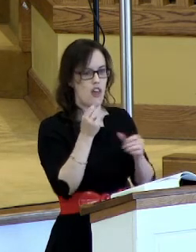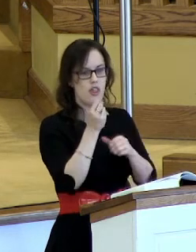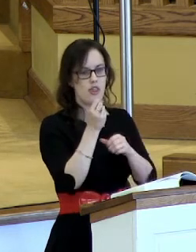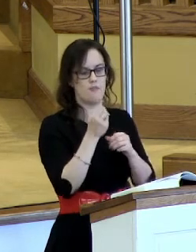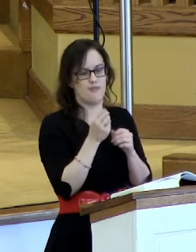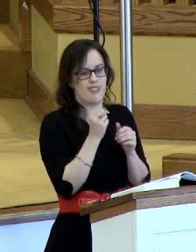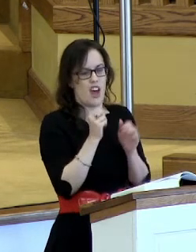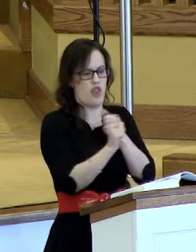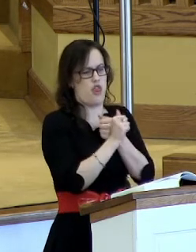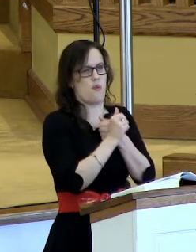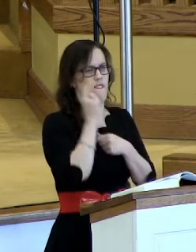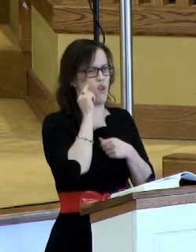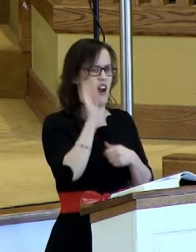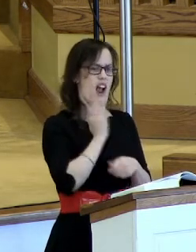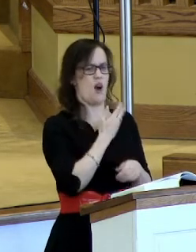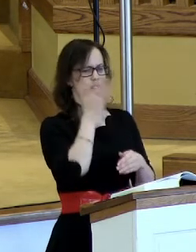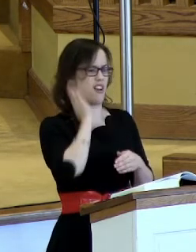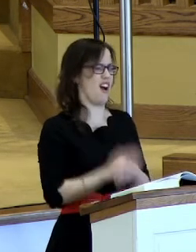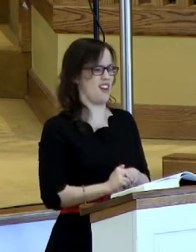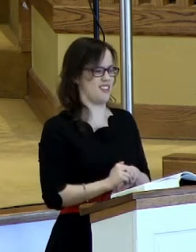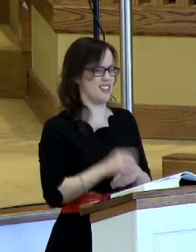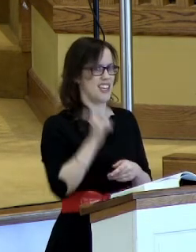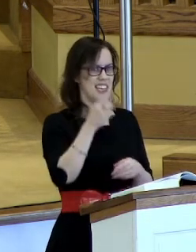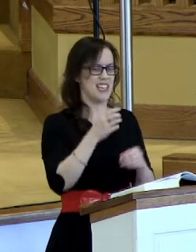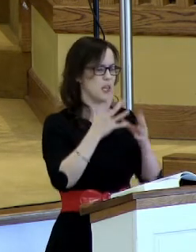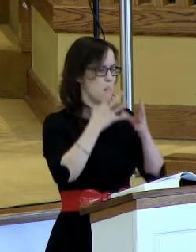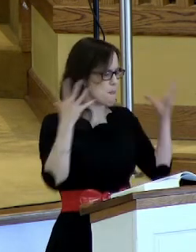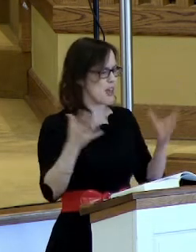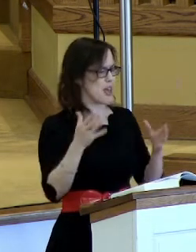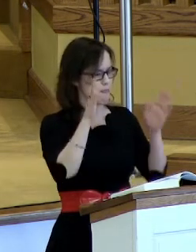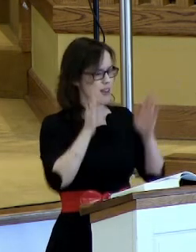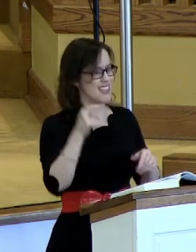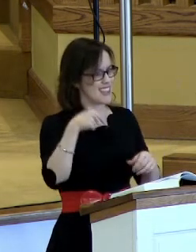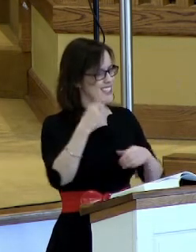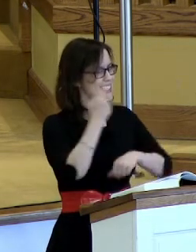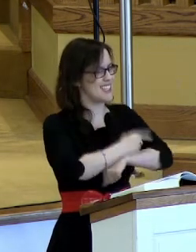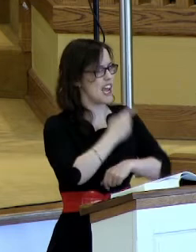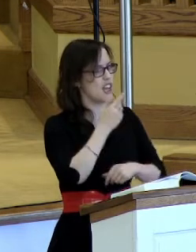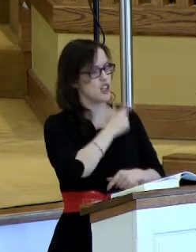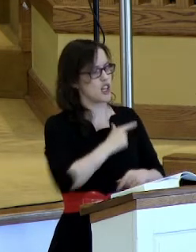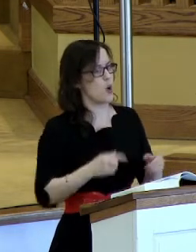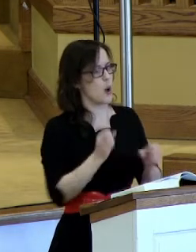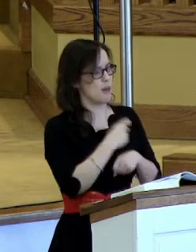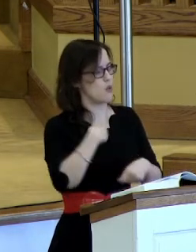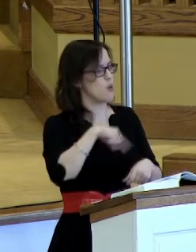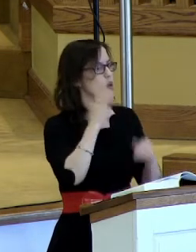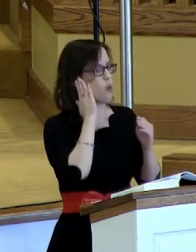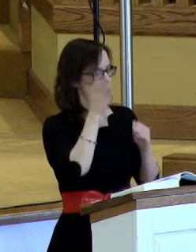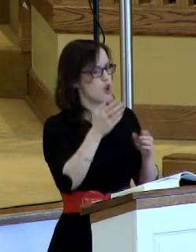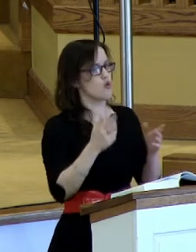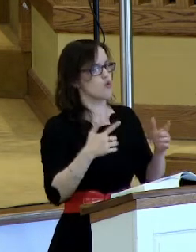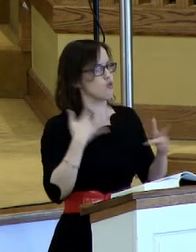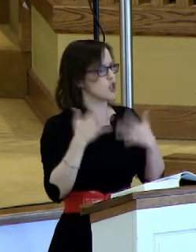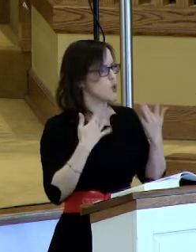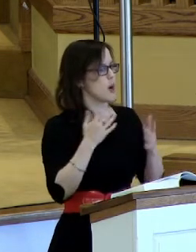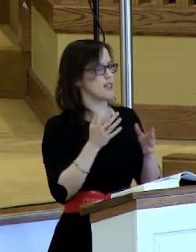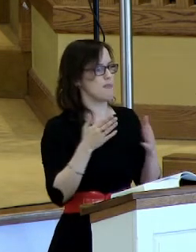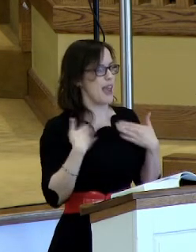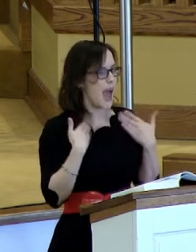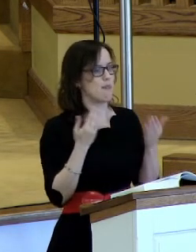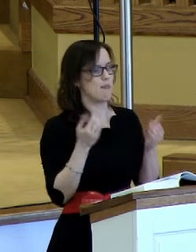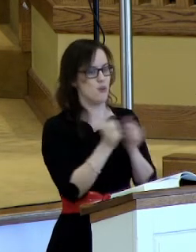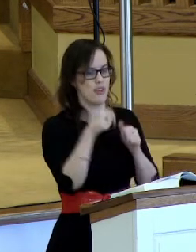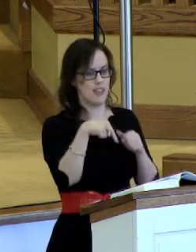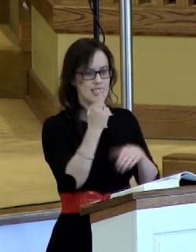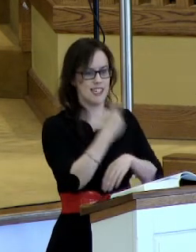I love what Brother John said to start Sunday school this morning. This is the day which the Lord hath made. We will rejoice and be glad in it. And if anything, it's my